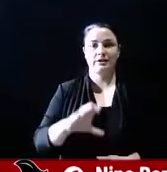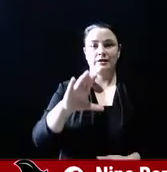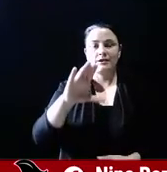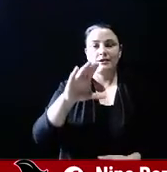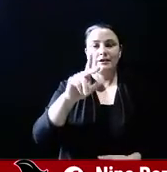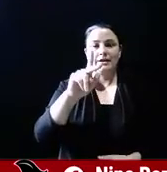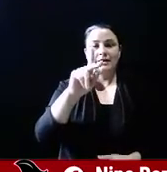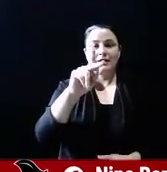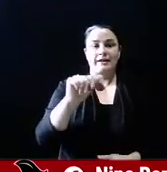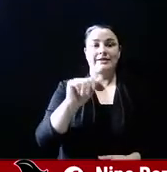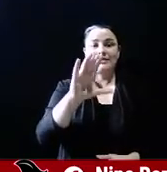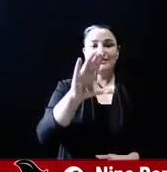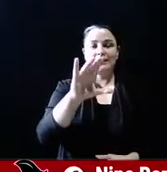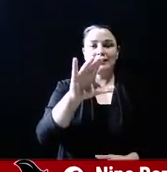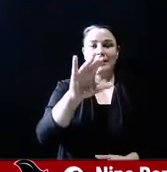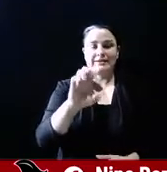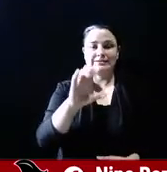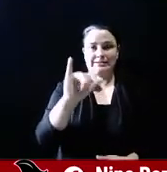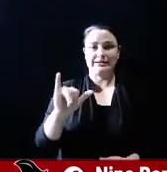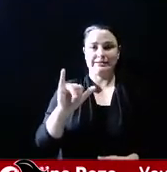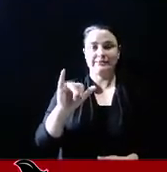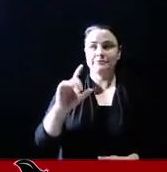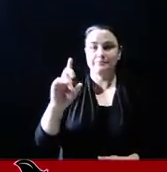Casey Lynette Echogin.